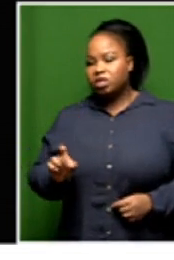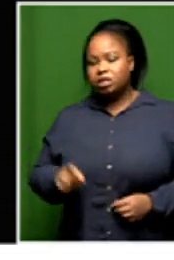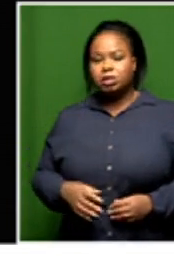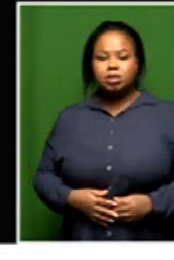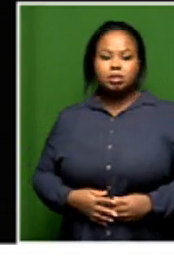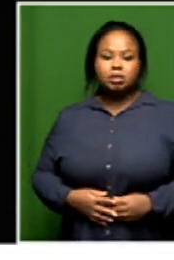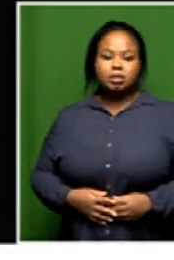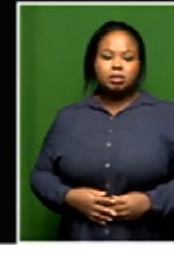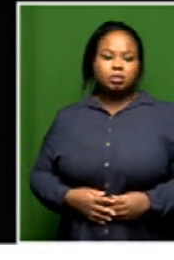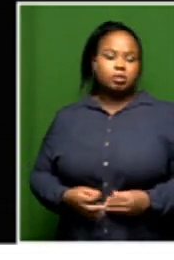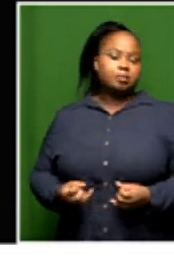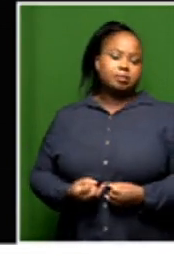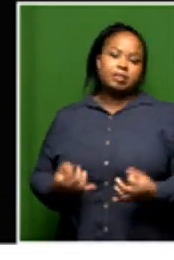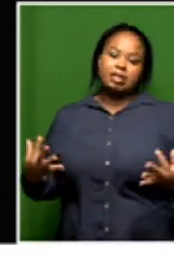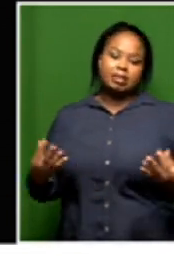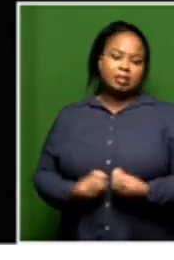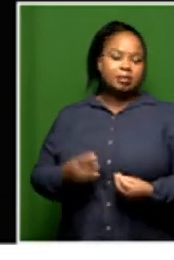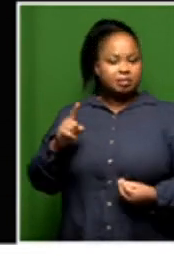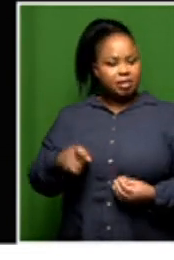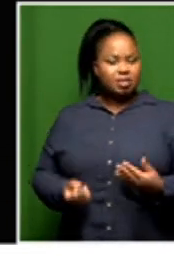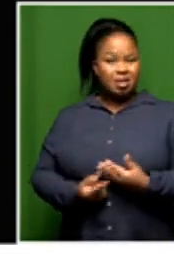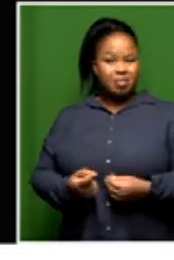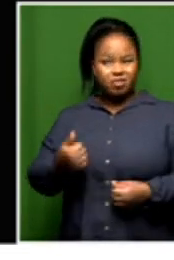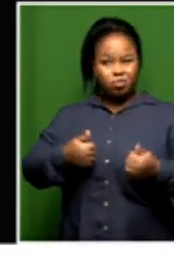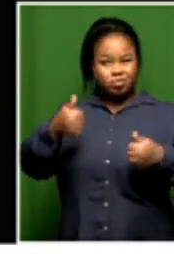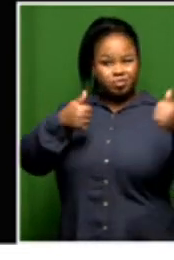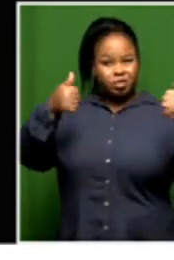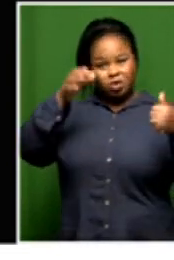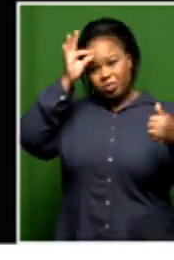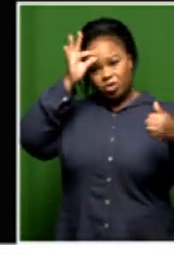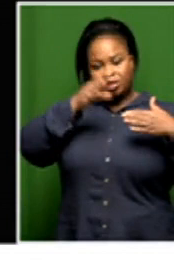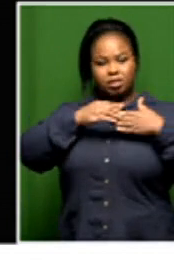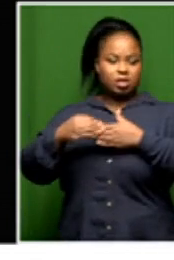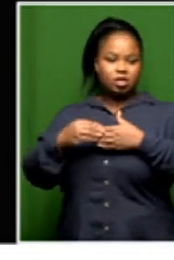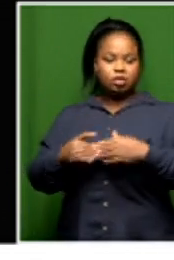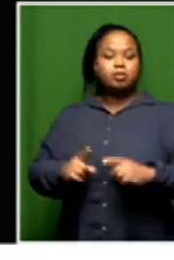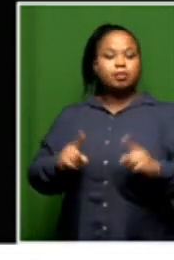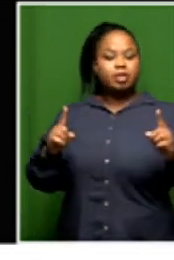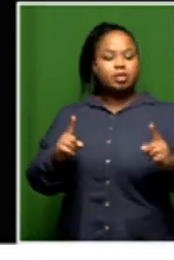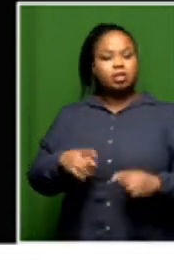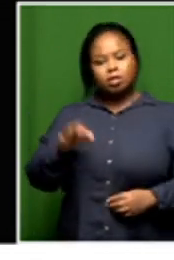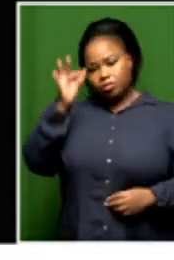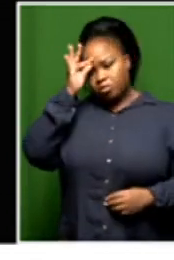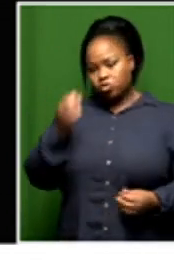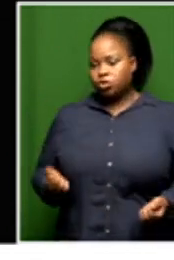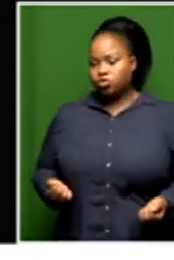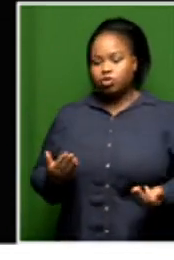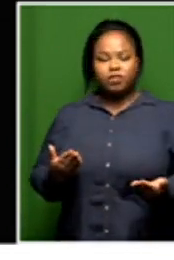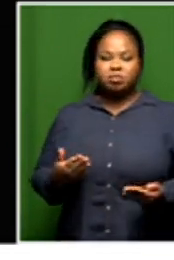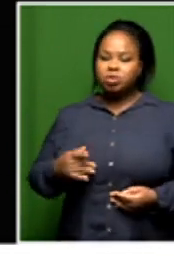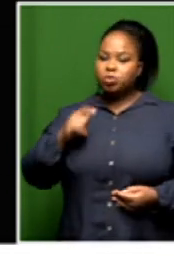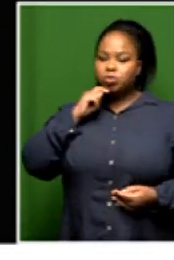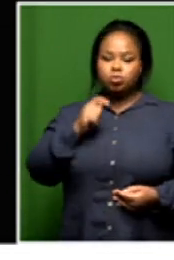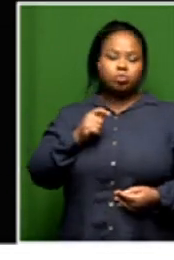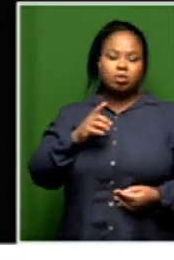think a lot needs to be done with regards to leadership in the police. The police service, as I know it and I experience